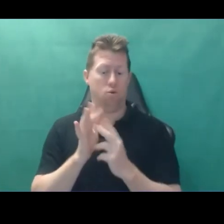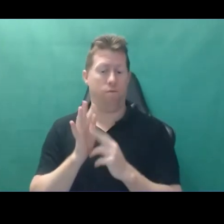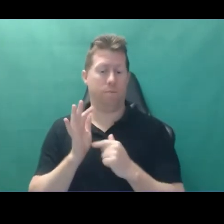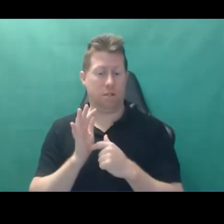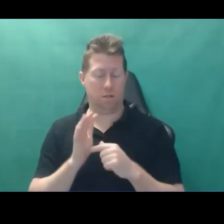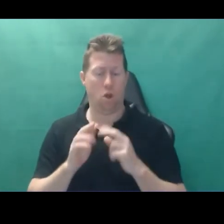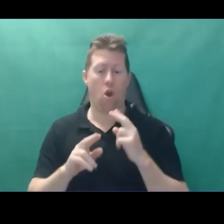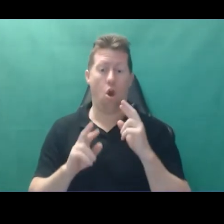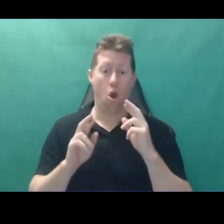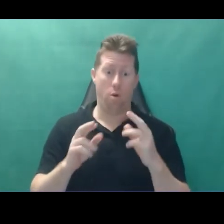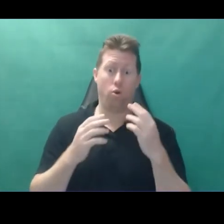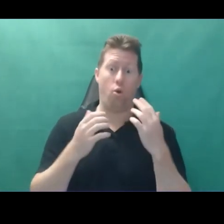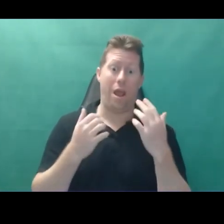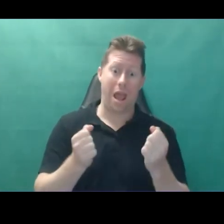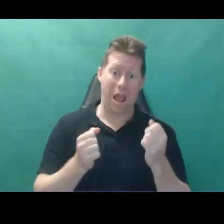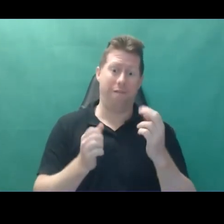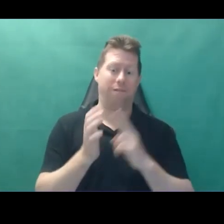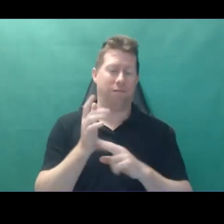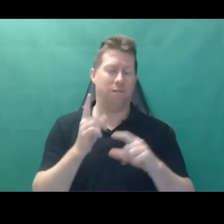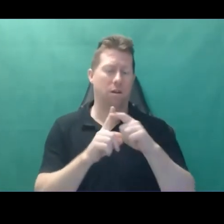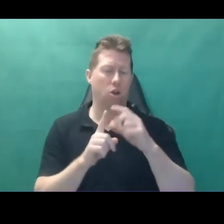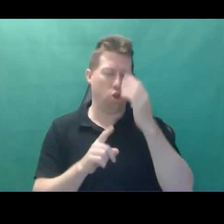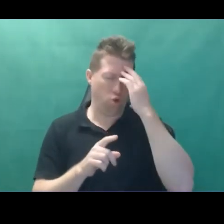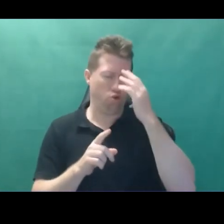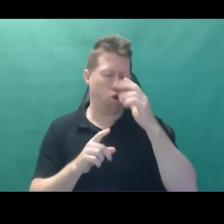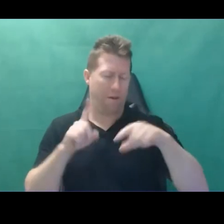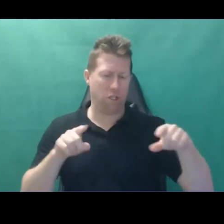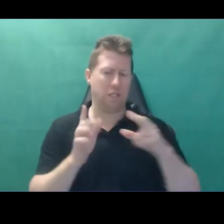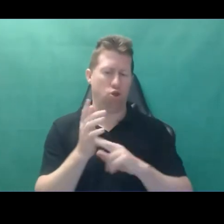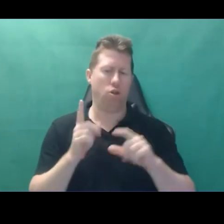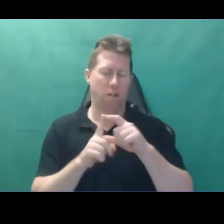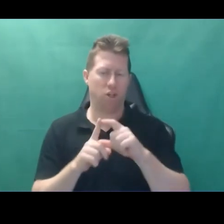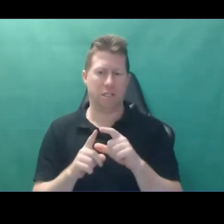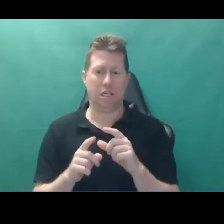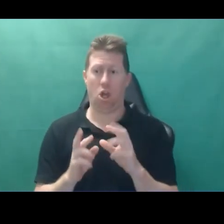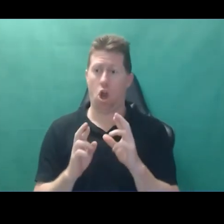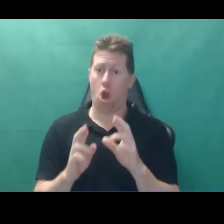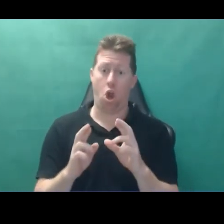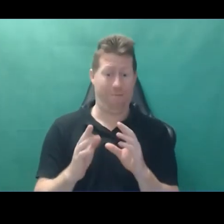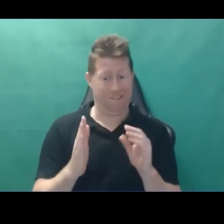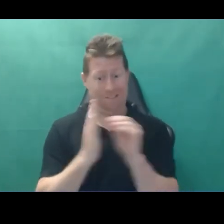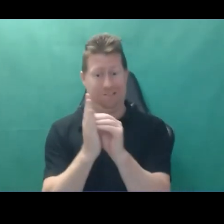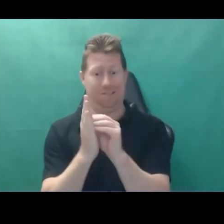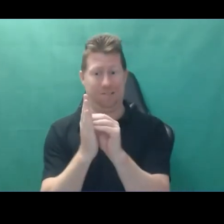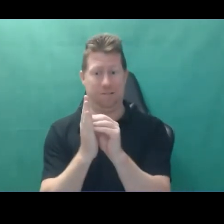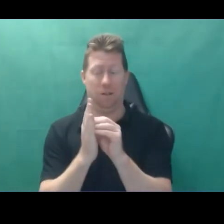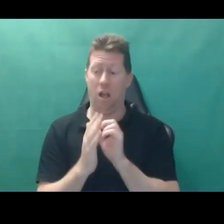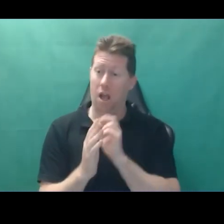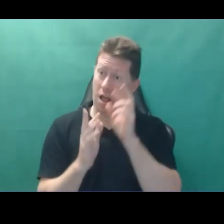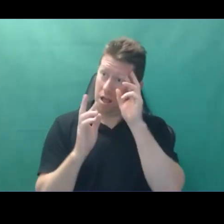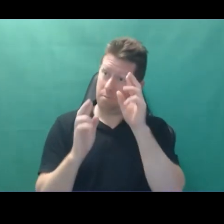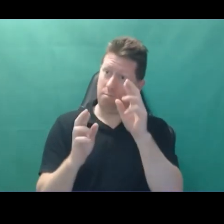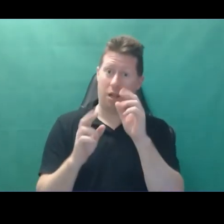neurodiversity in a lot. I expected that the neurodiversity movement would be the greatest,